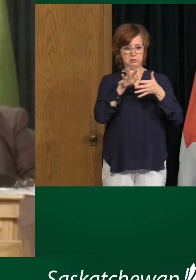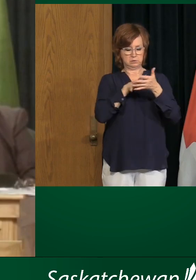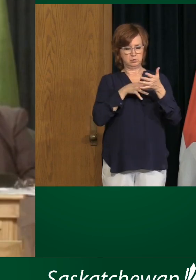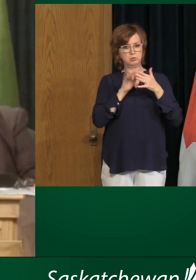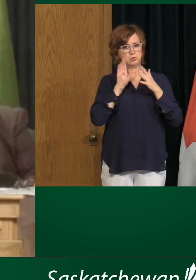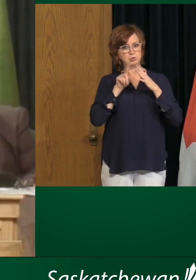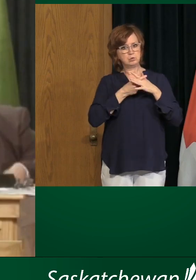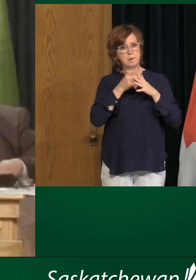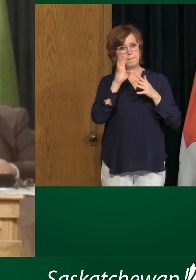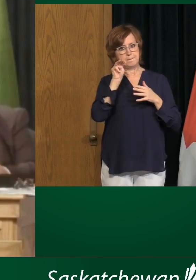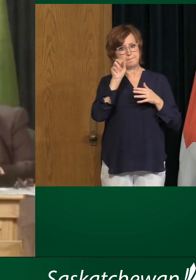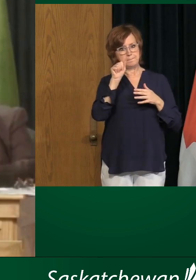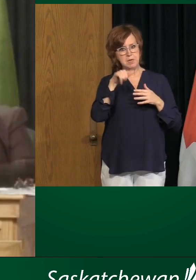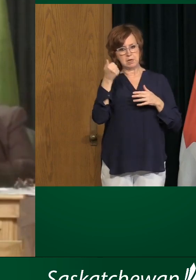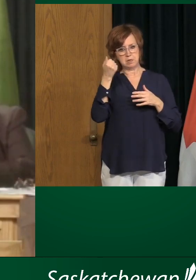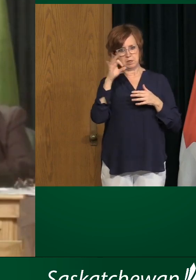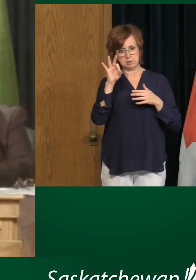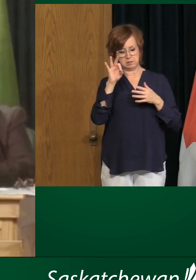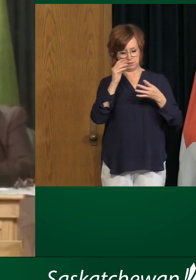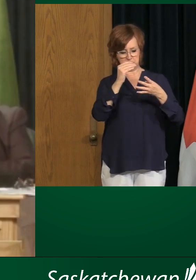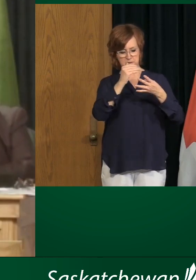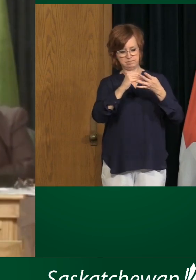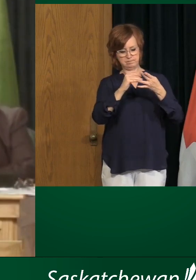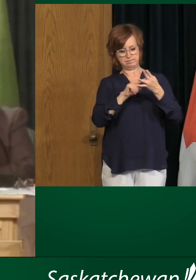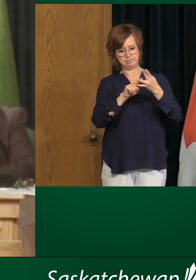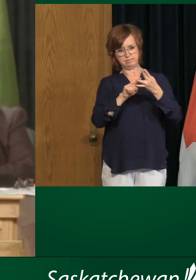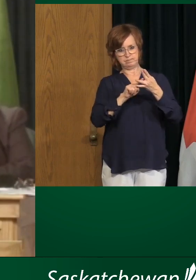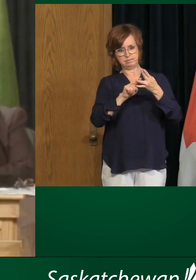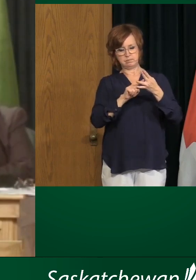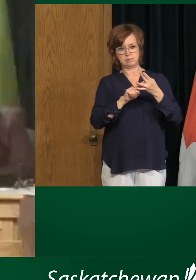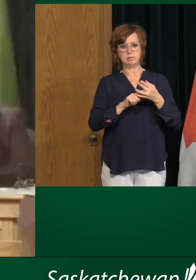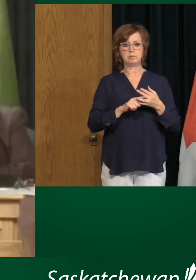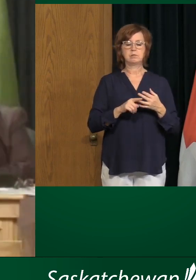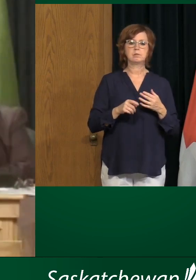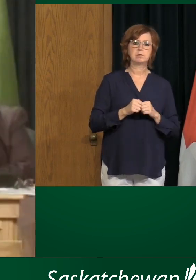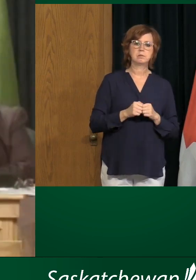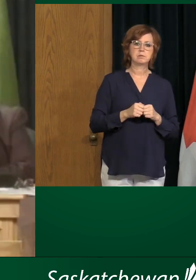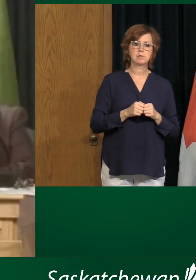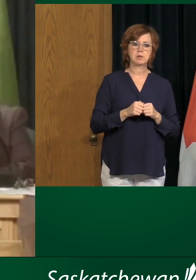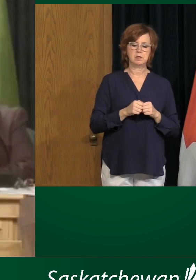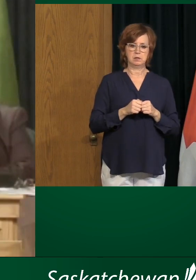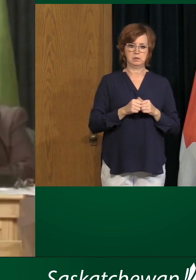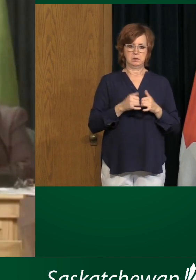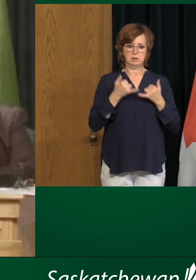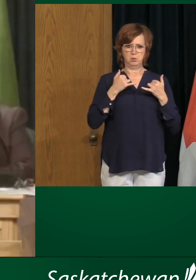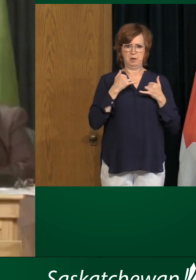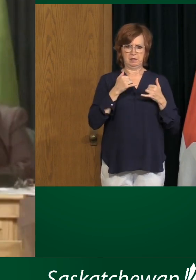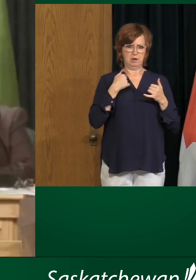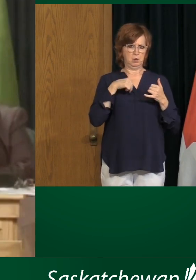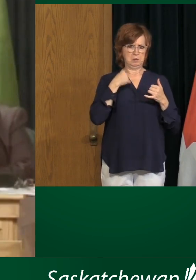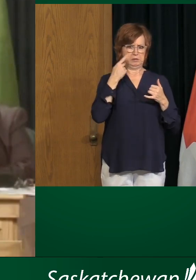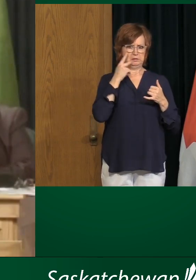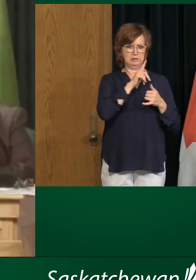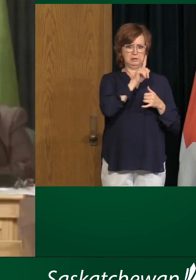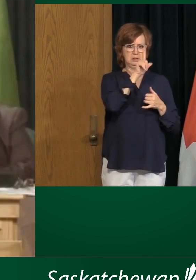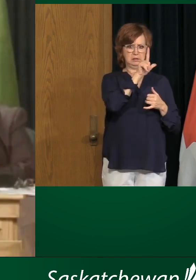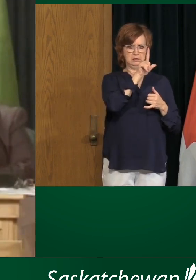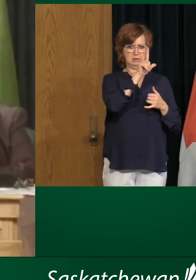in which we keep staff and patients and close contacts isolated, is 14 days. We're already seeing staff in both